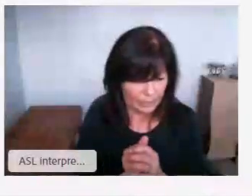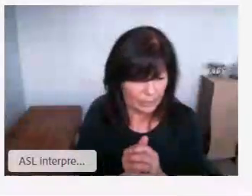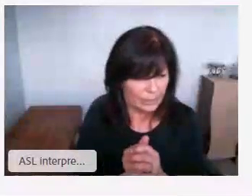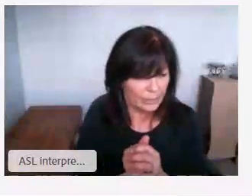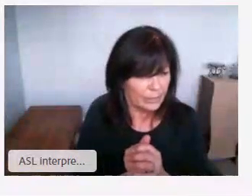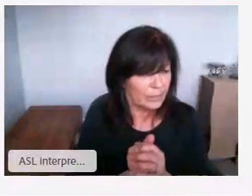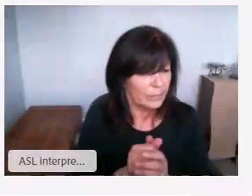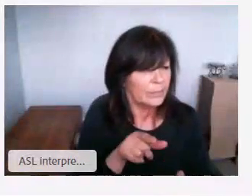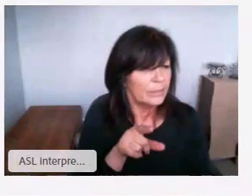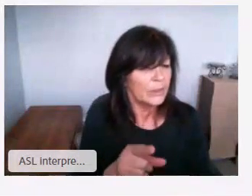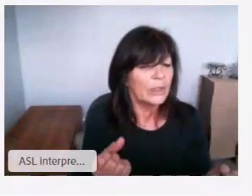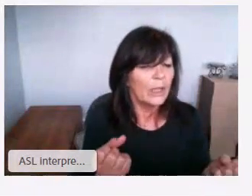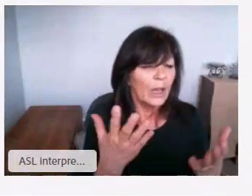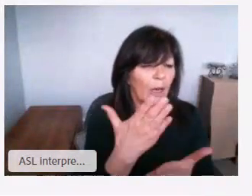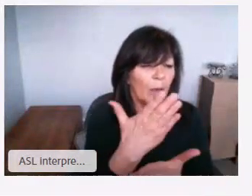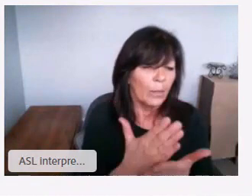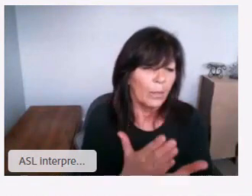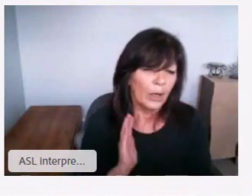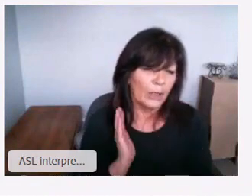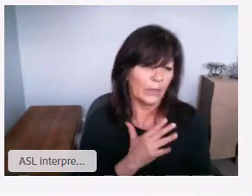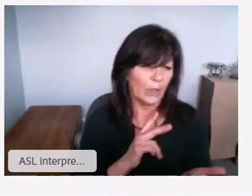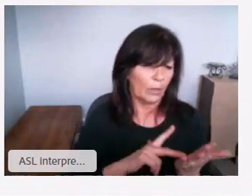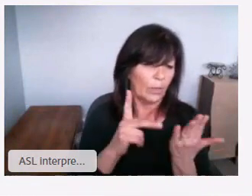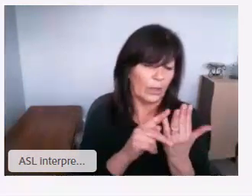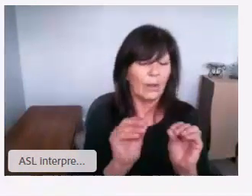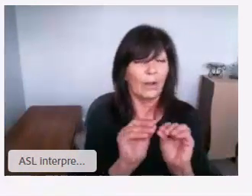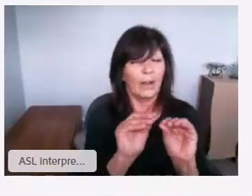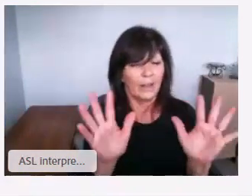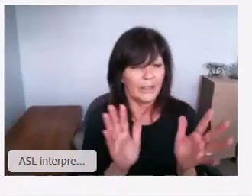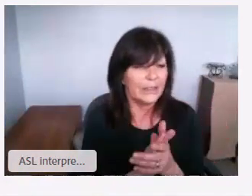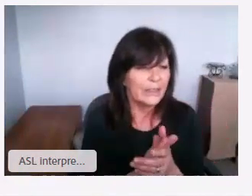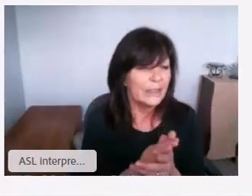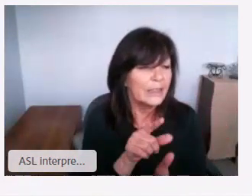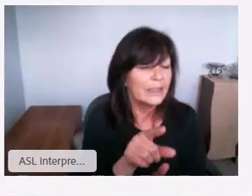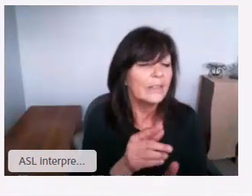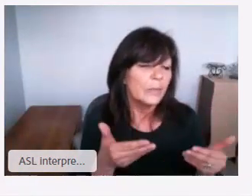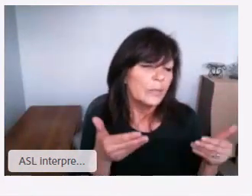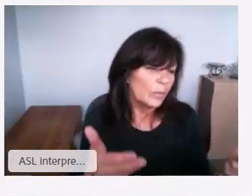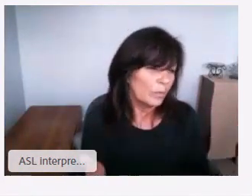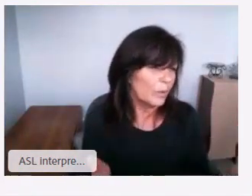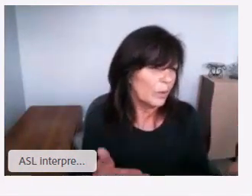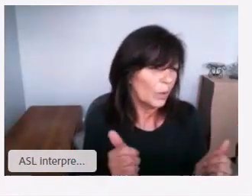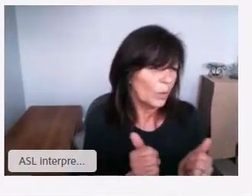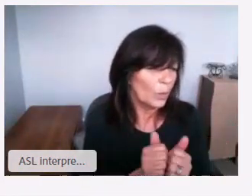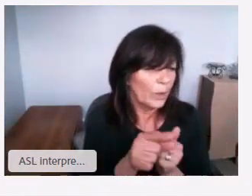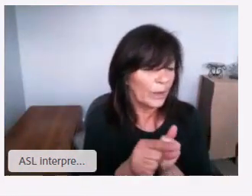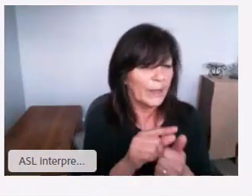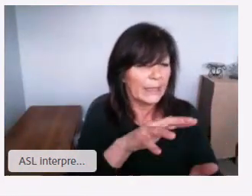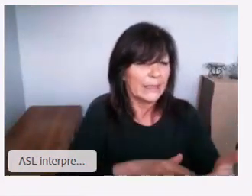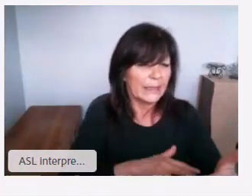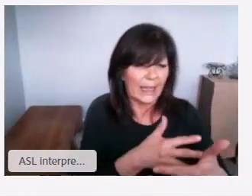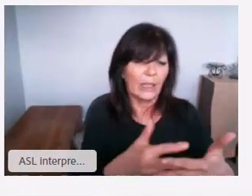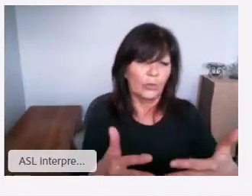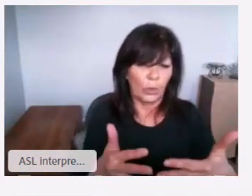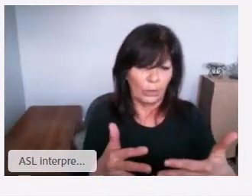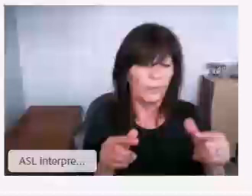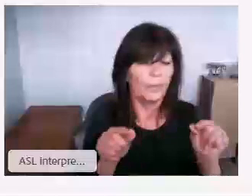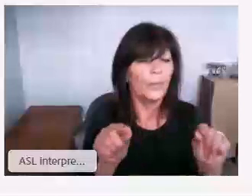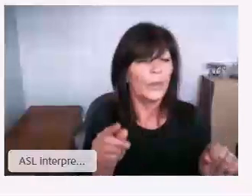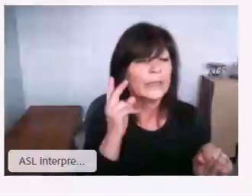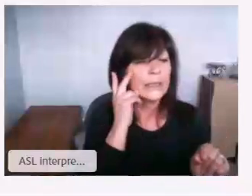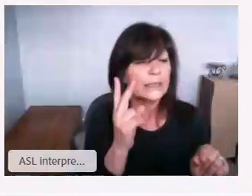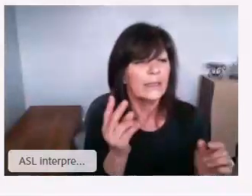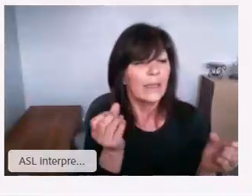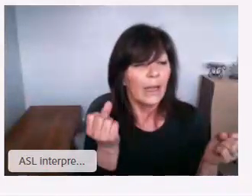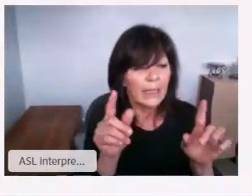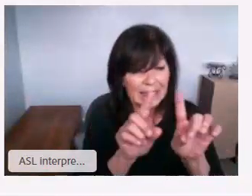So there's a lot of components of our project, obviously. And as we move forward here with the schedule for those, we can see that there are a lot of